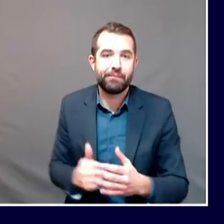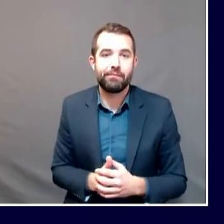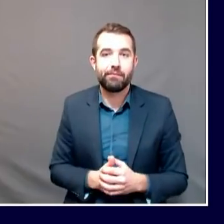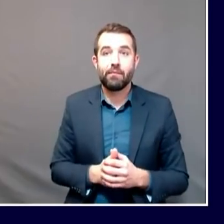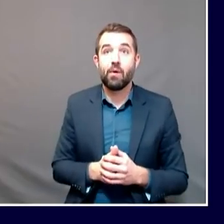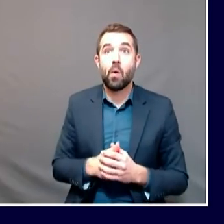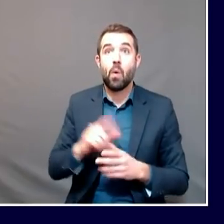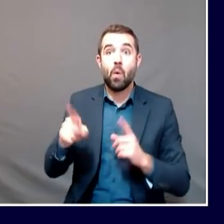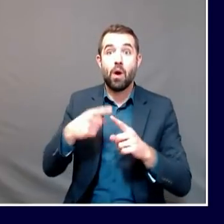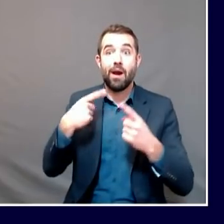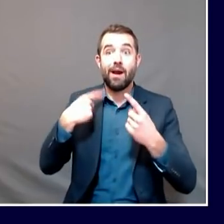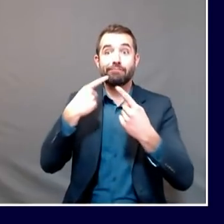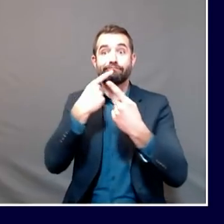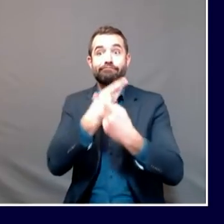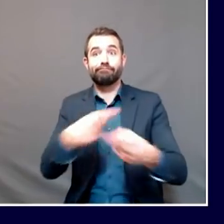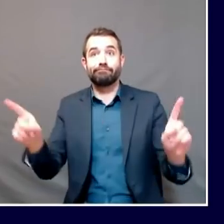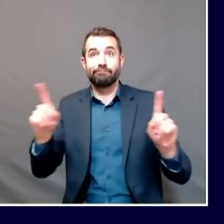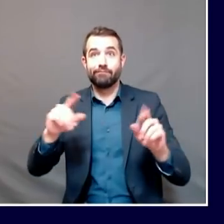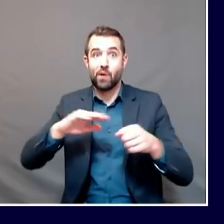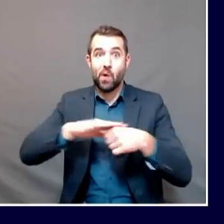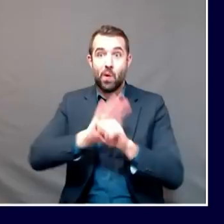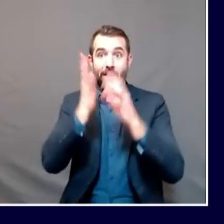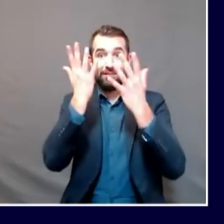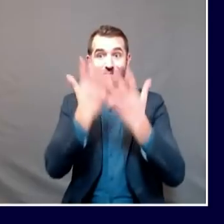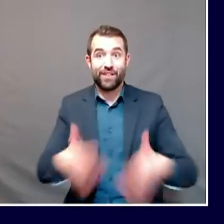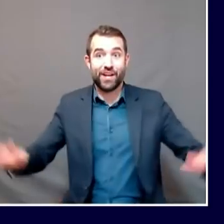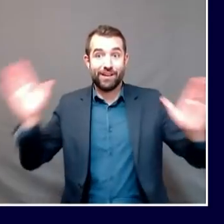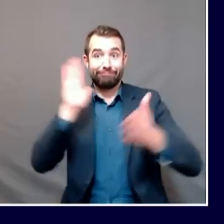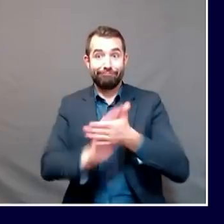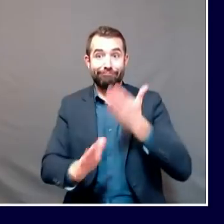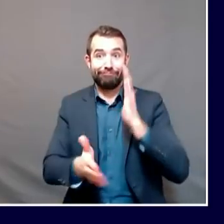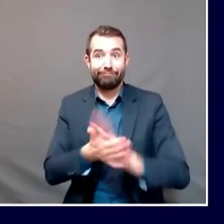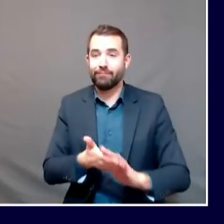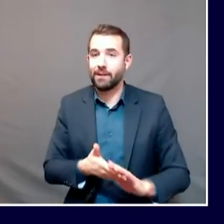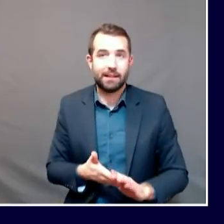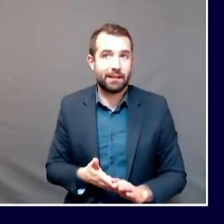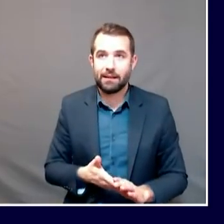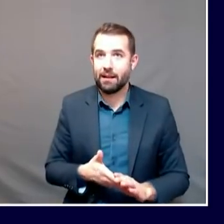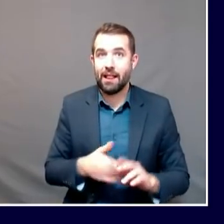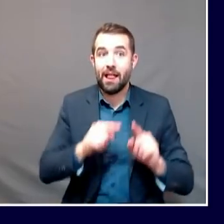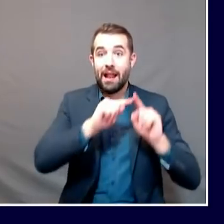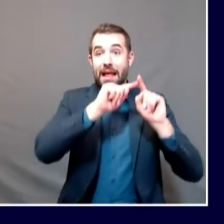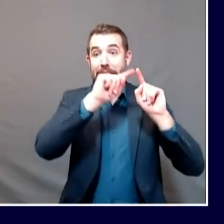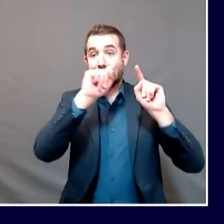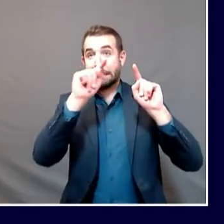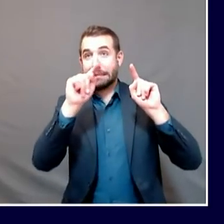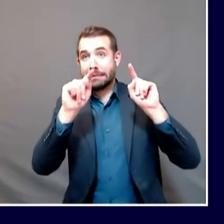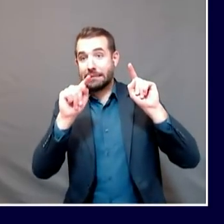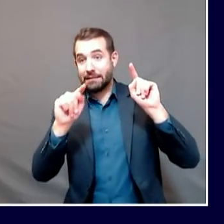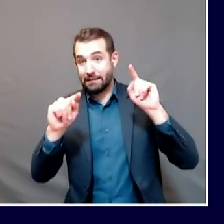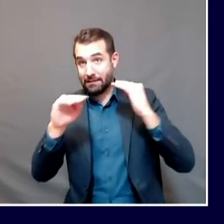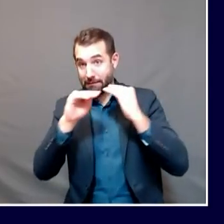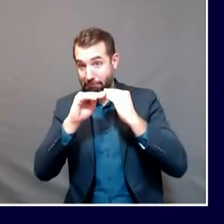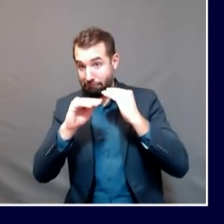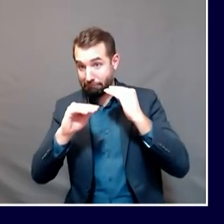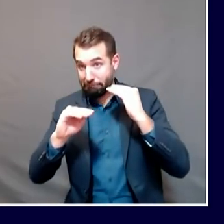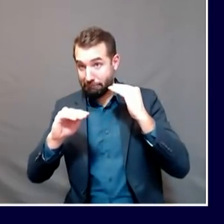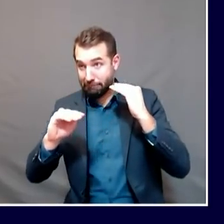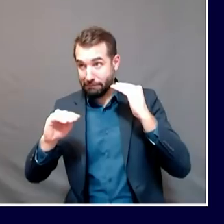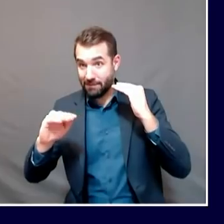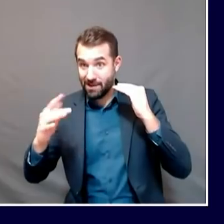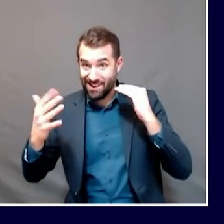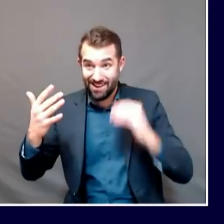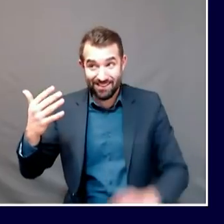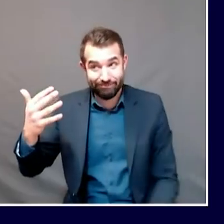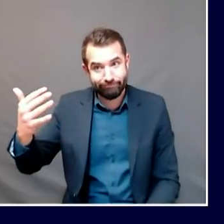tail. And so it goes back to something I talked about last week. It's like a train that's speeding down the tracks. There's a time